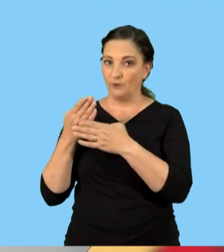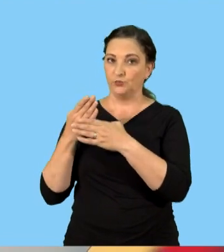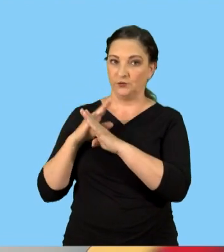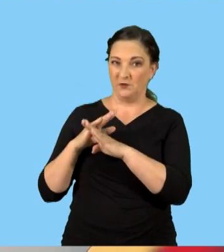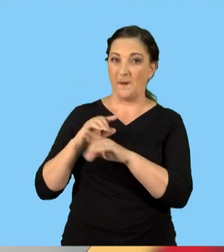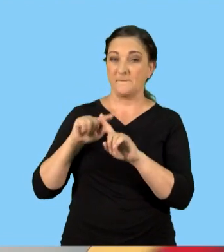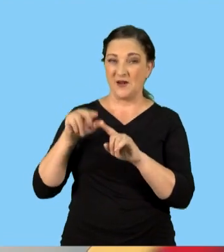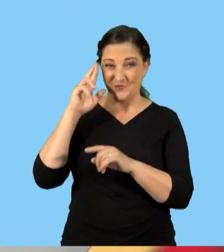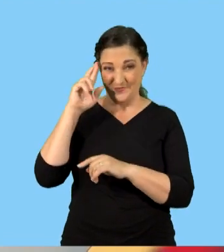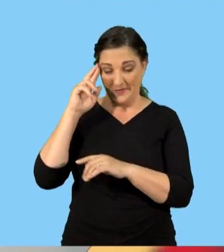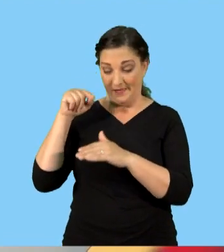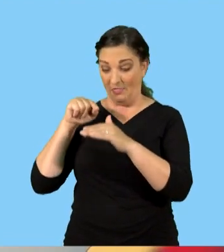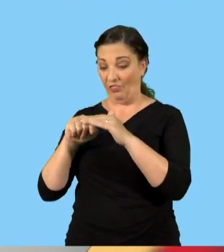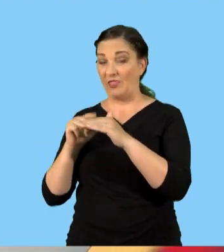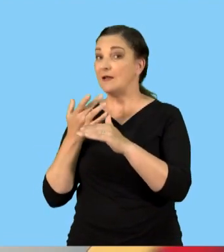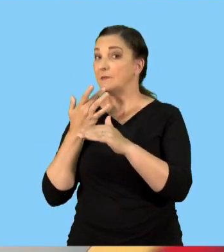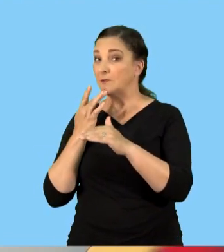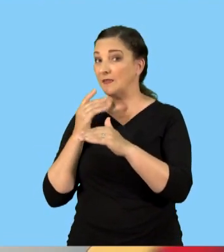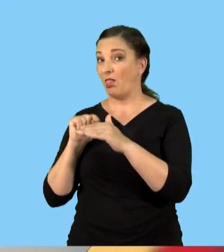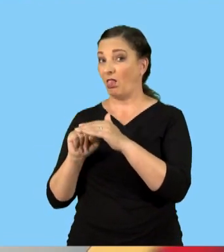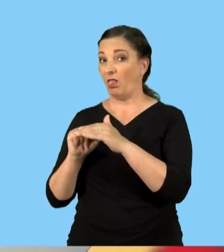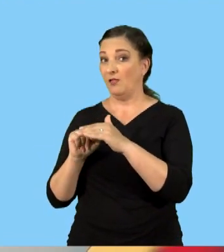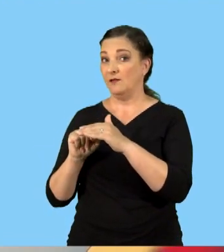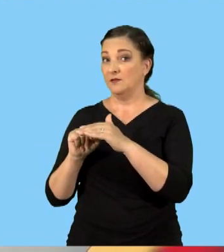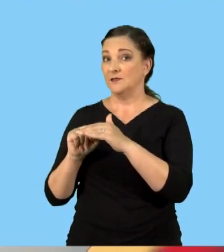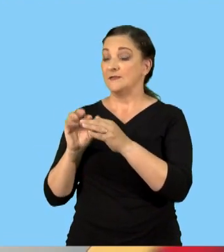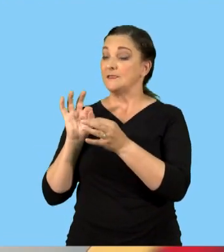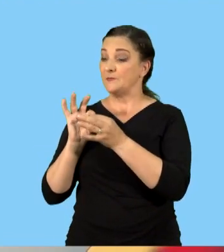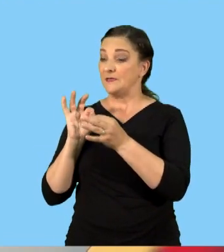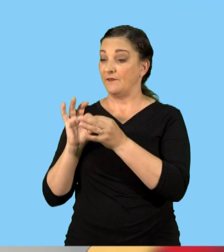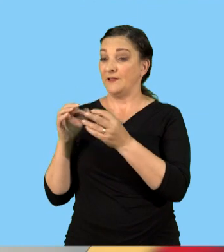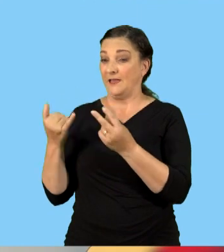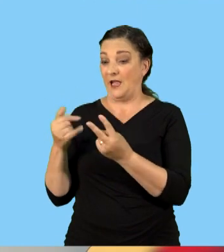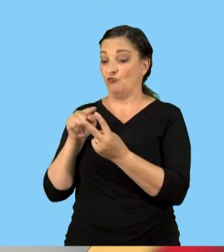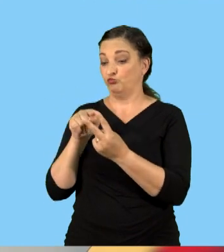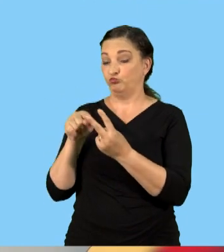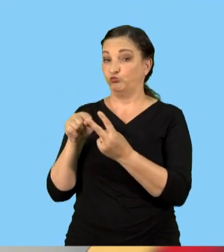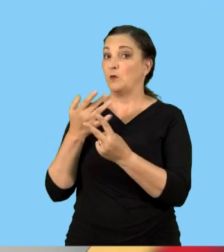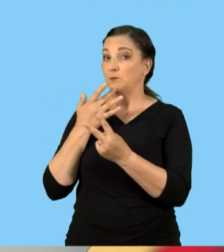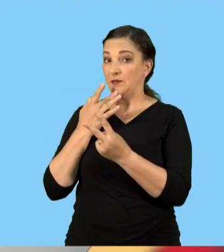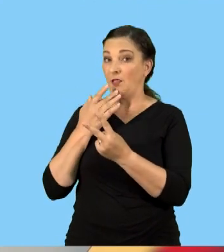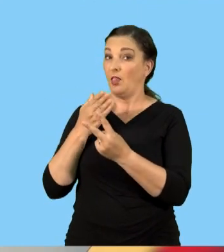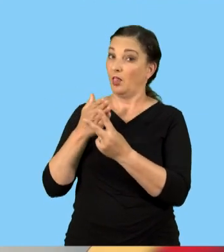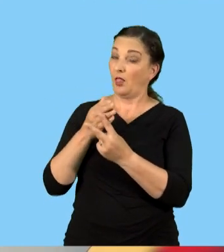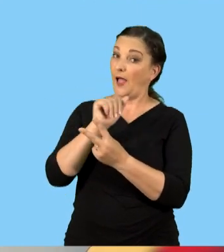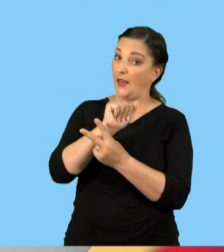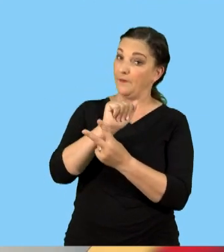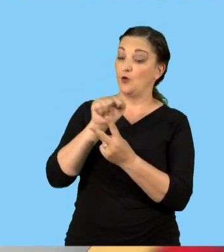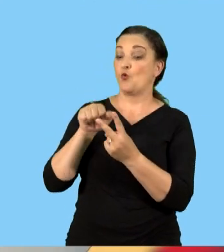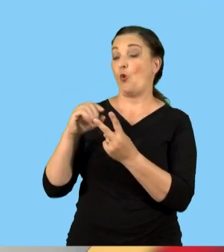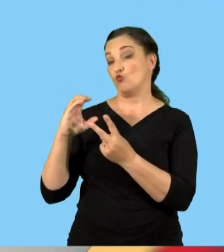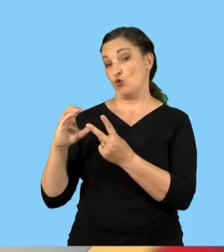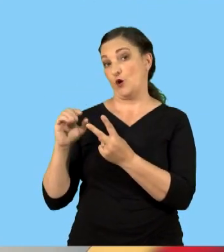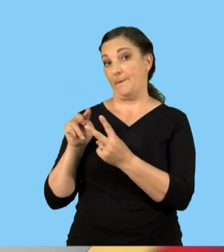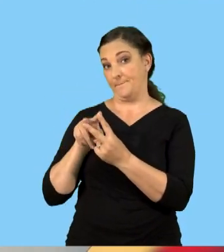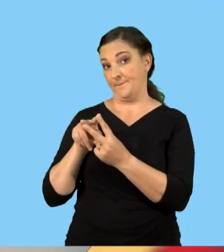metal oxide. Remember, metal oxide, that metal must be replaced by the specific metal that you're referring to. In this case, either